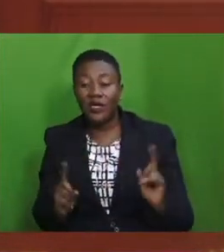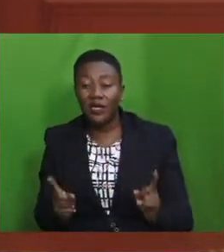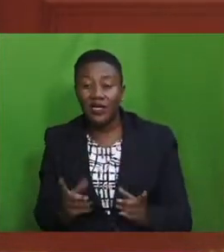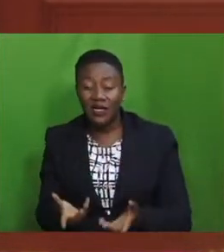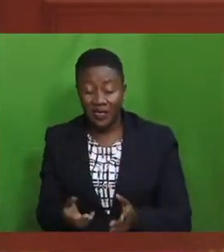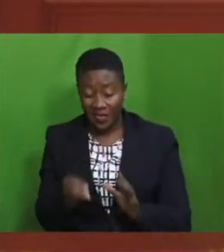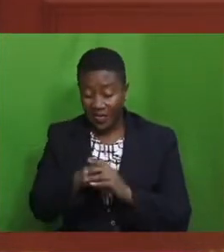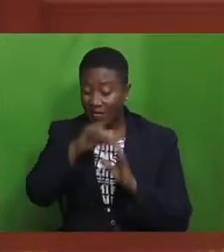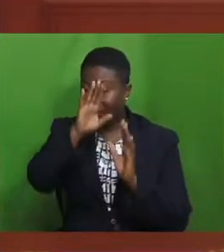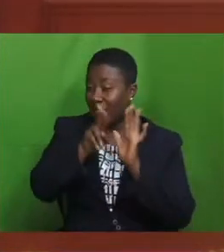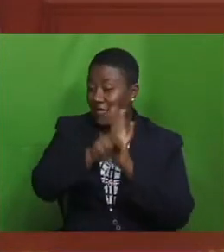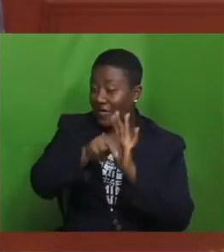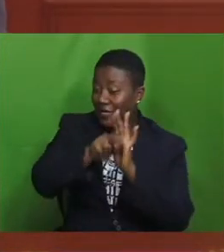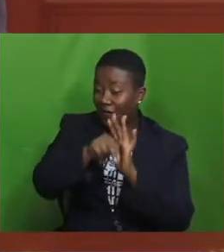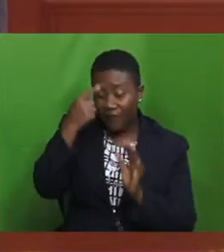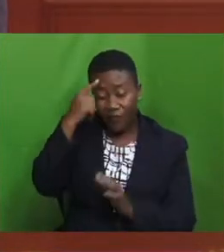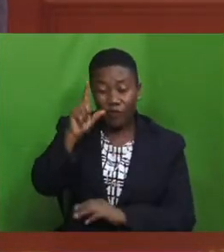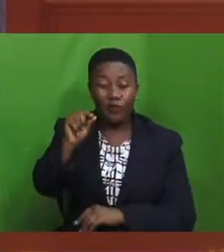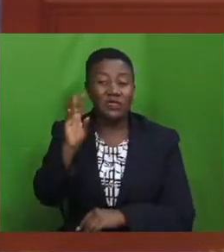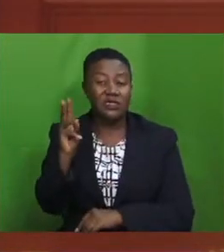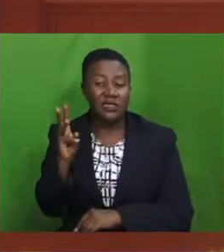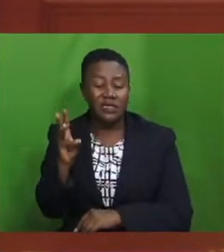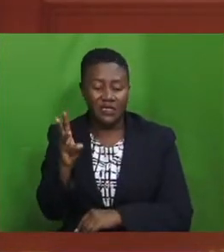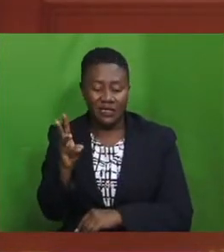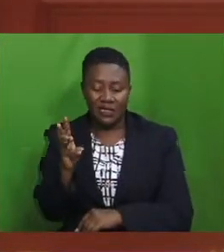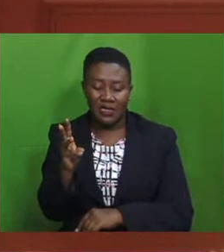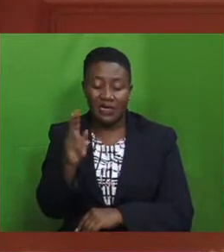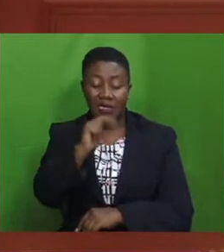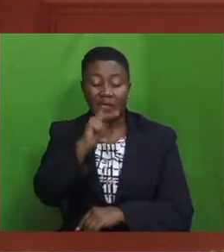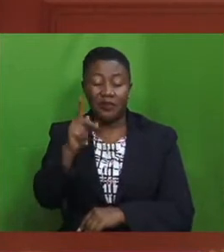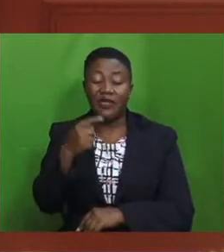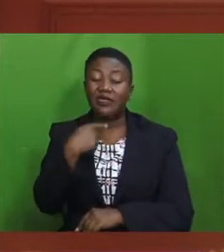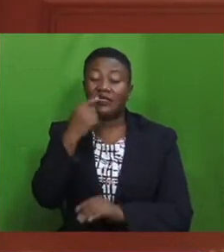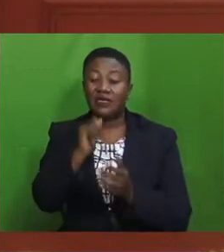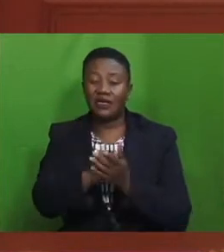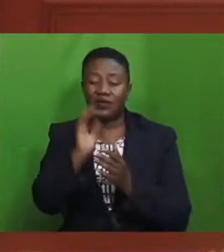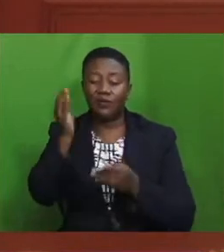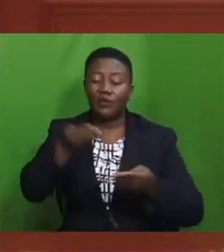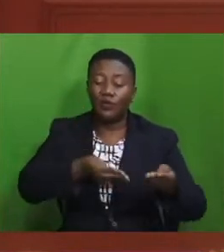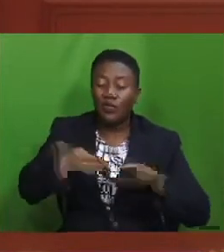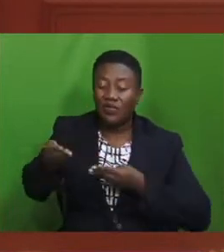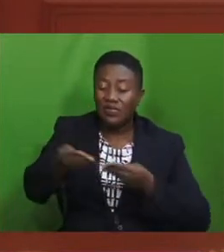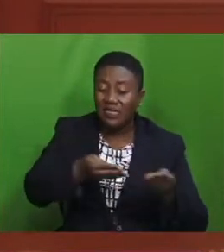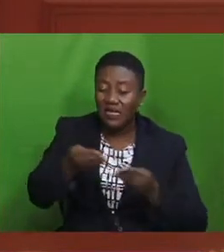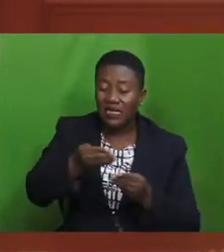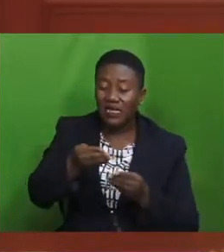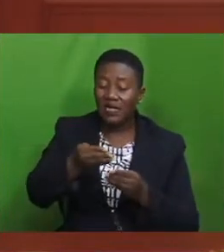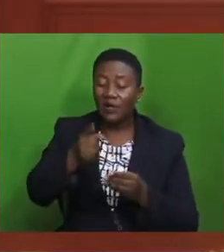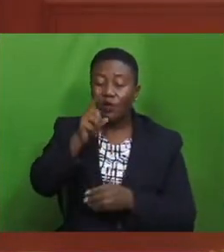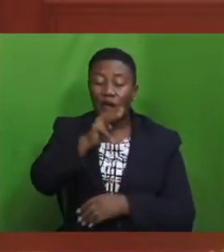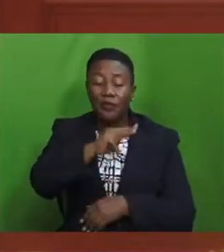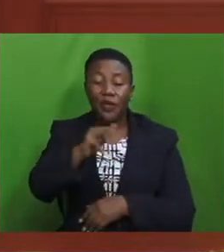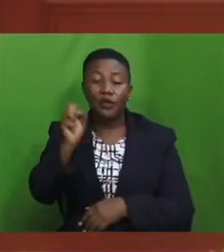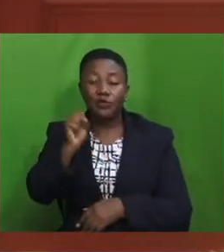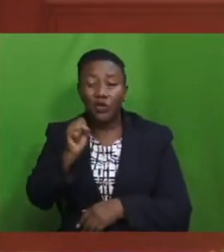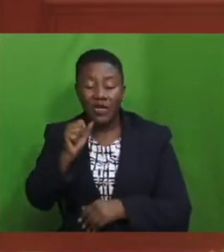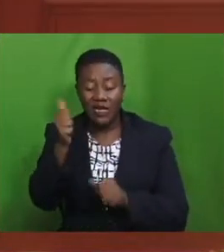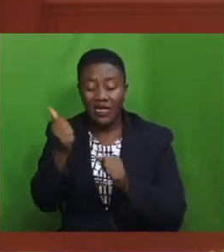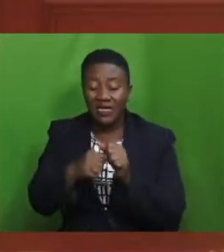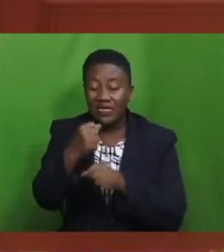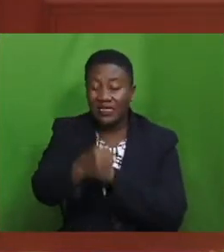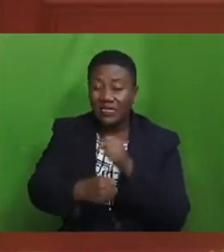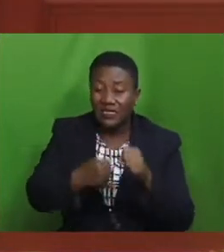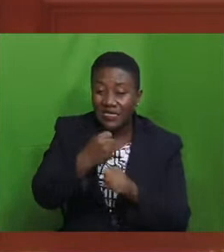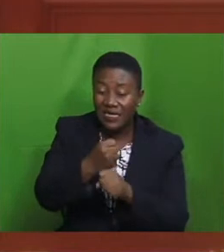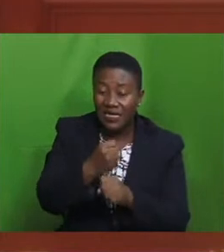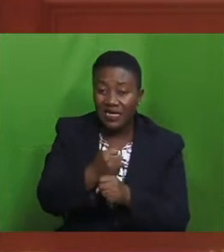MPP manifesto of 2016, they said they will spend $1 million each year on each constituency. They didn't